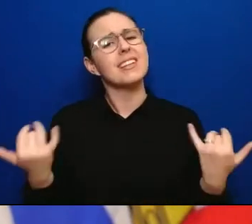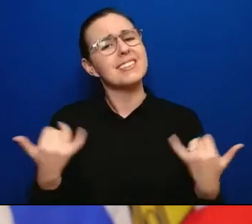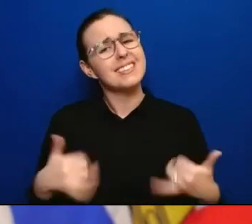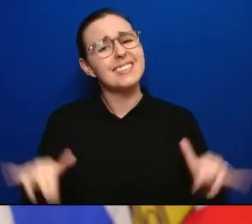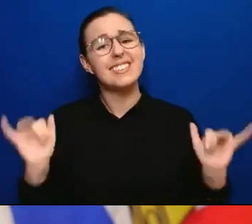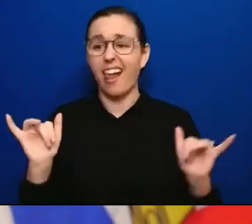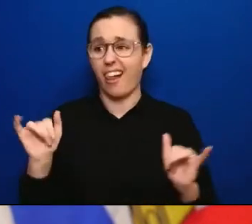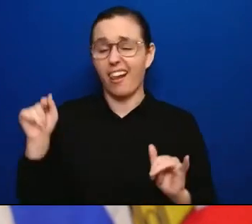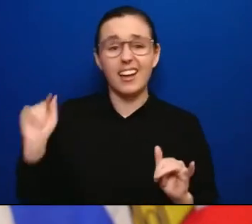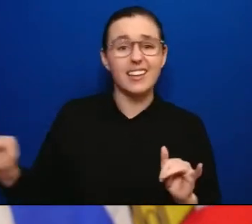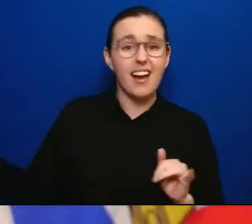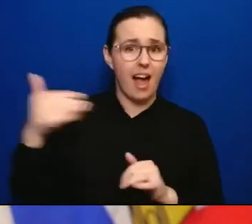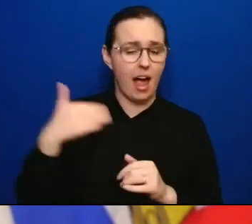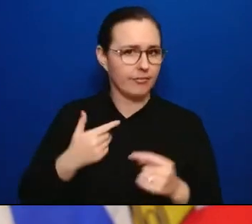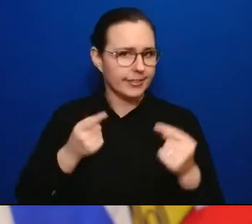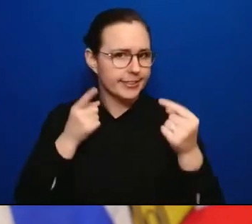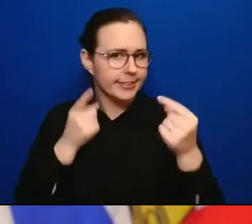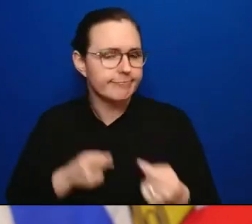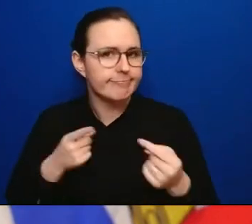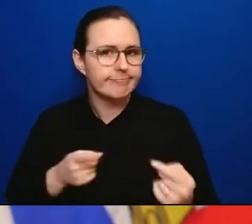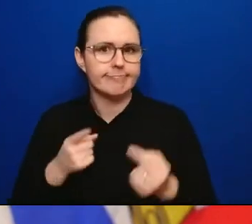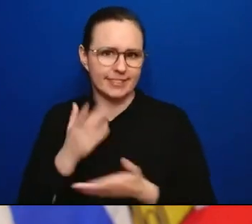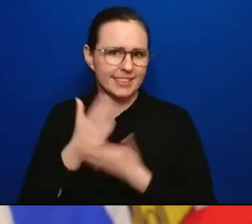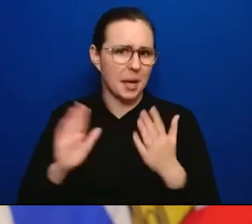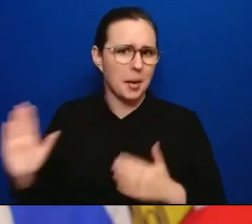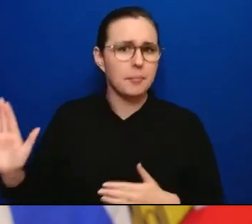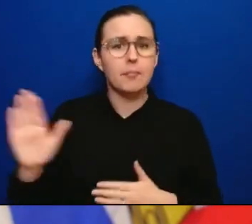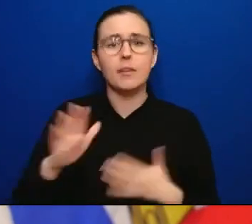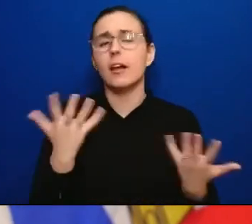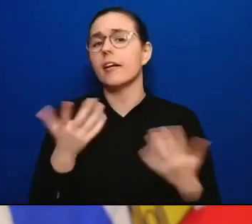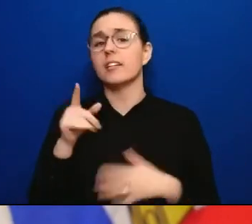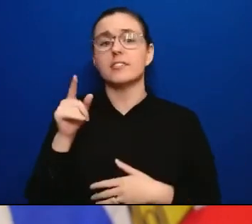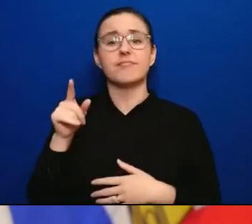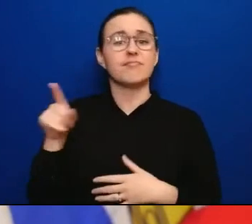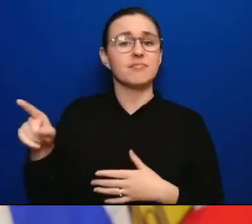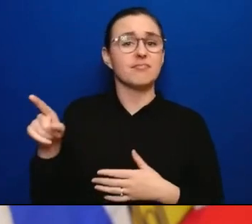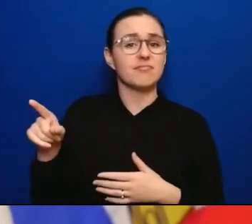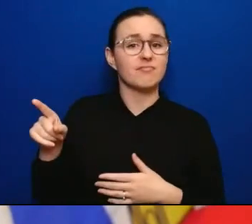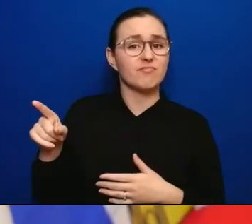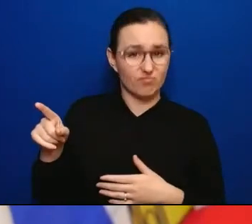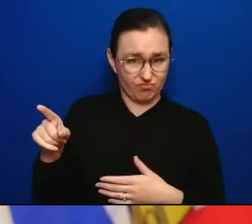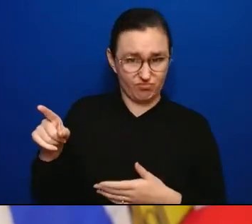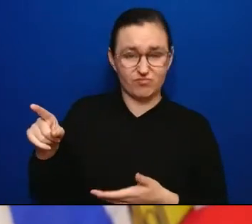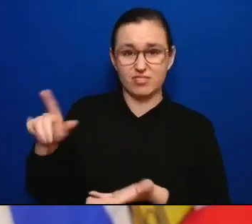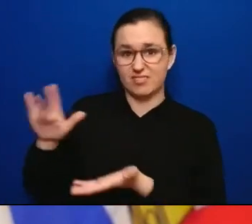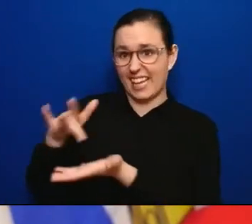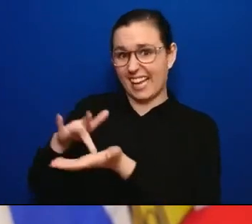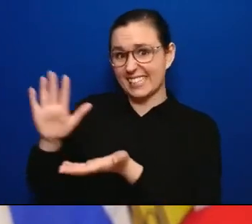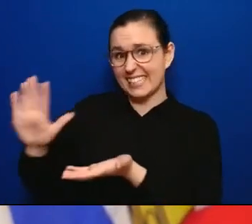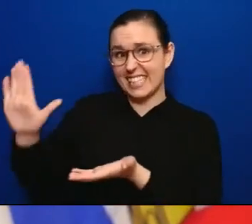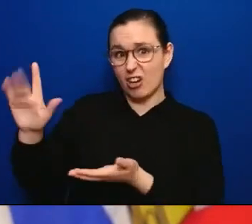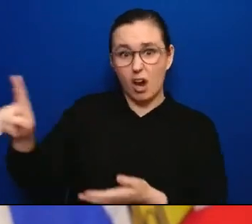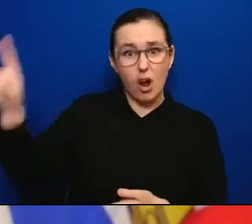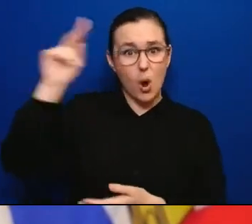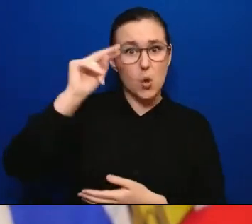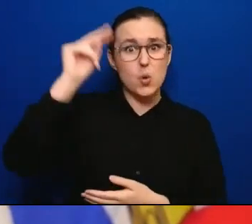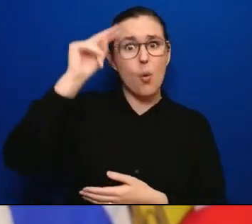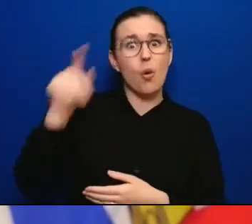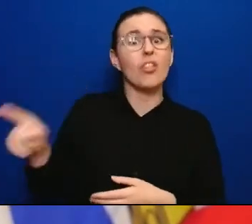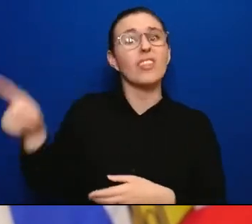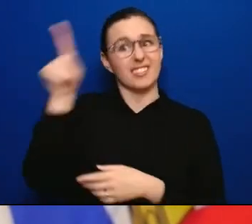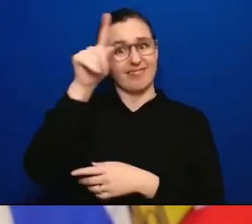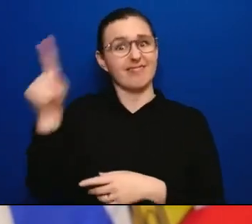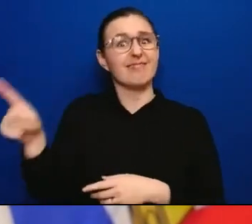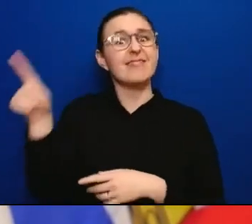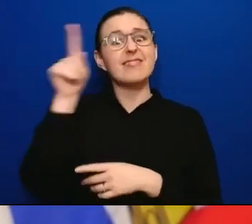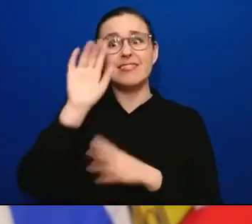and in parts of the north. So these are all things that we factor in. We look at absenteeism rates. That's one of the things we're measuring, both